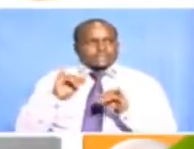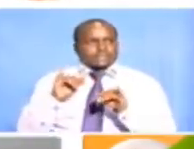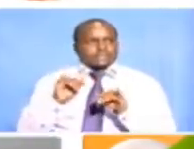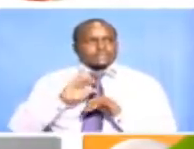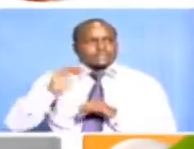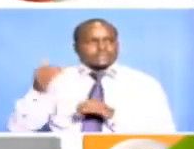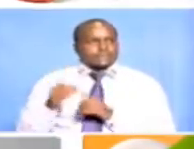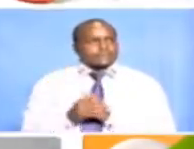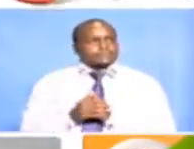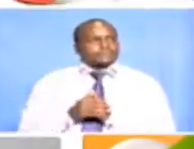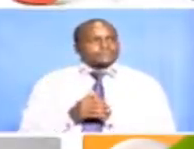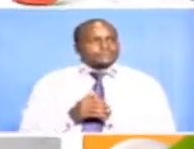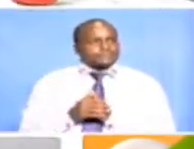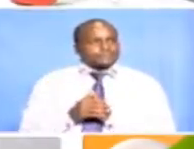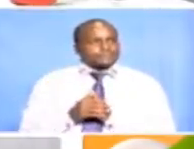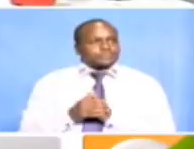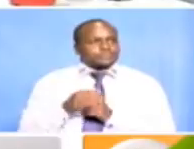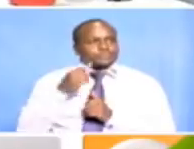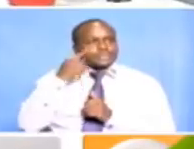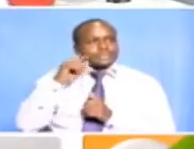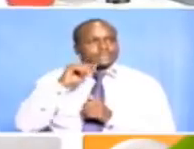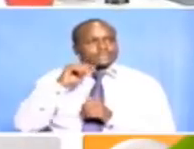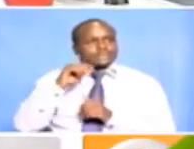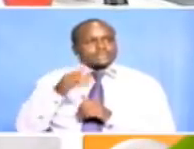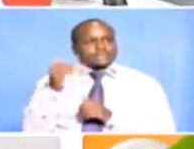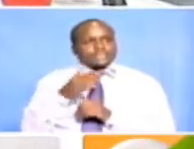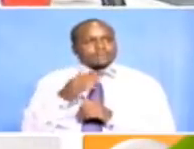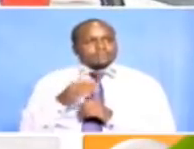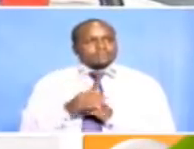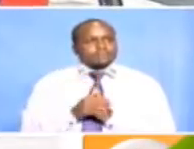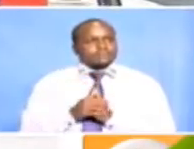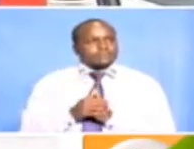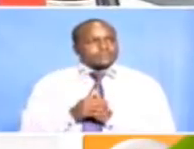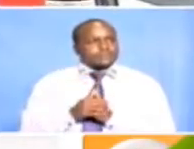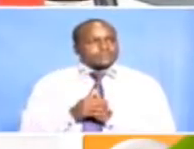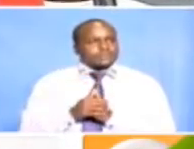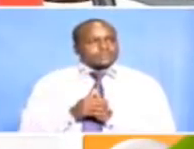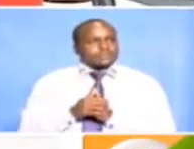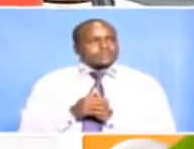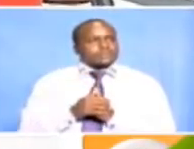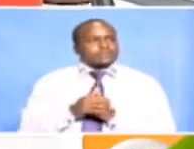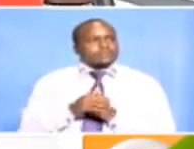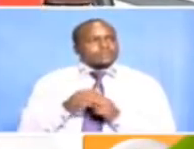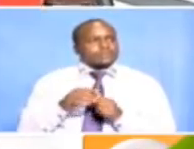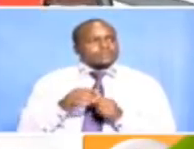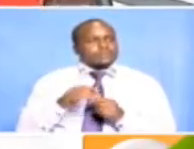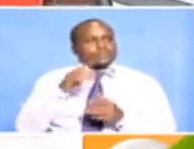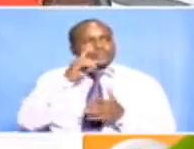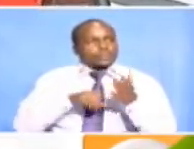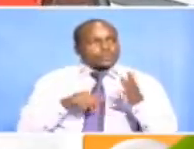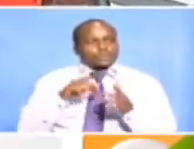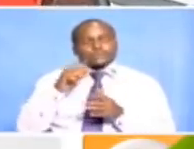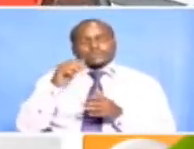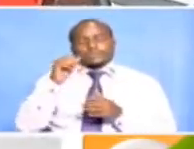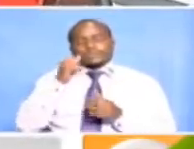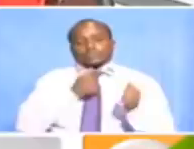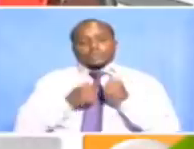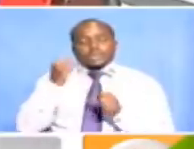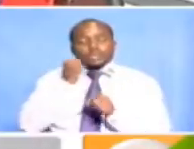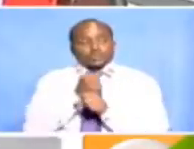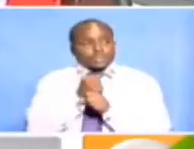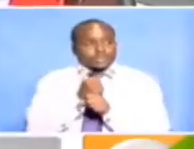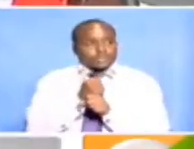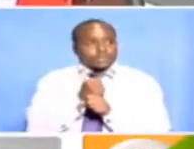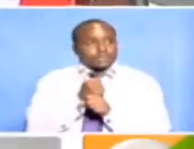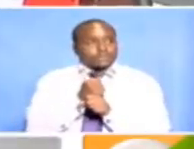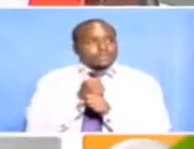But still, Kigali, the slums, uko chini chini, bado uchafiko. But it's still cleaner than Nairobi. But still in Africa. But what Kigali, what they are doing, Jeff, I've been